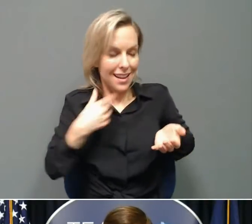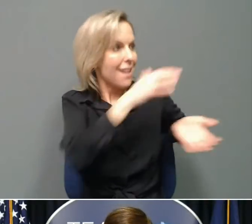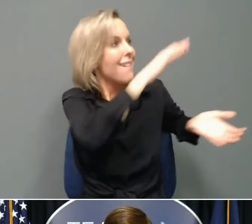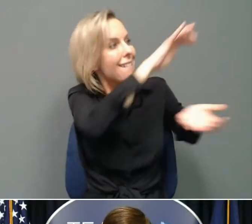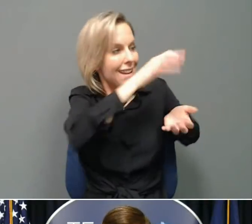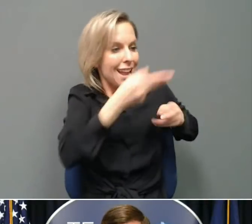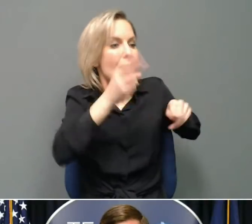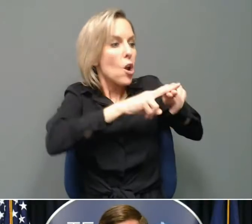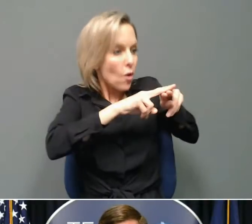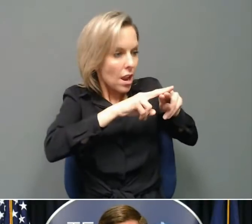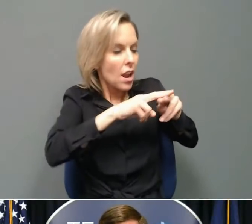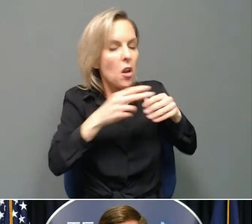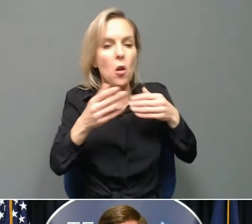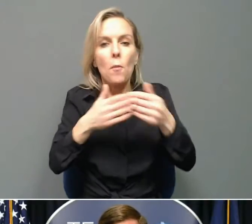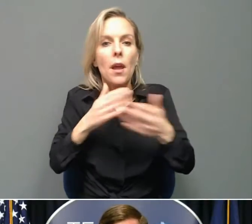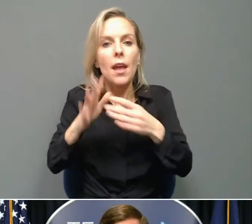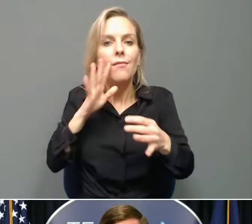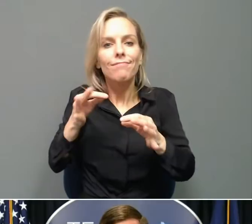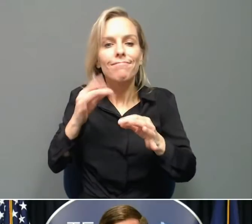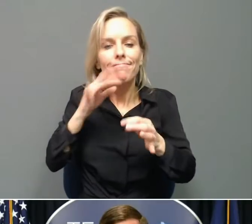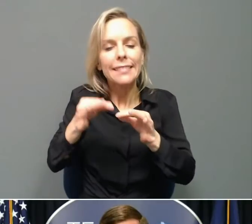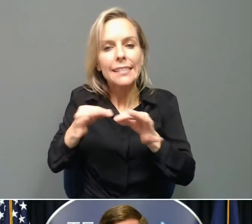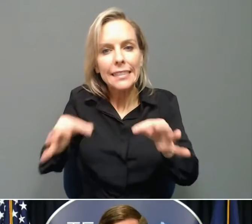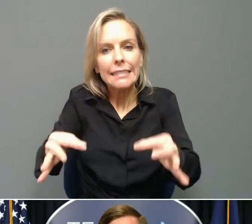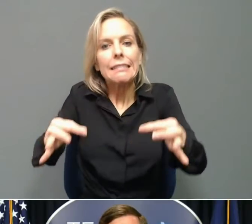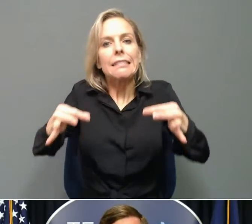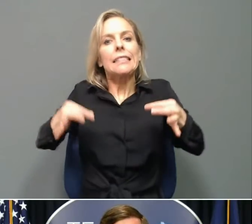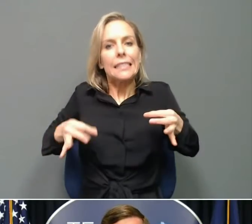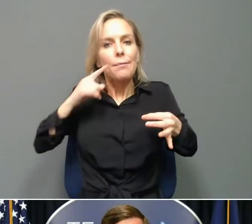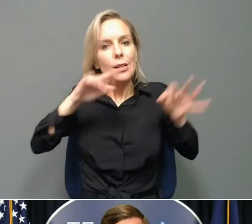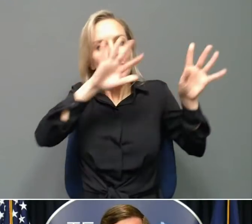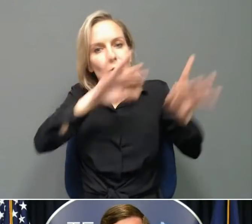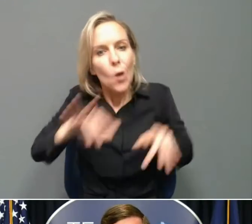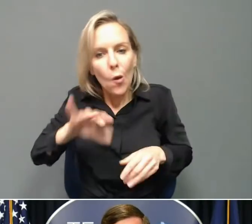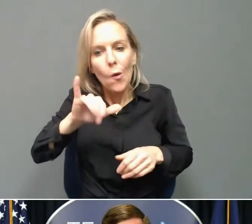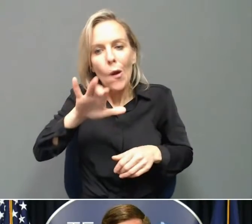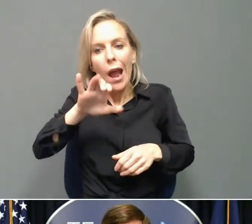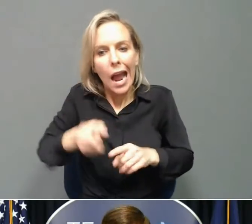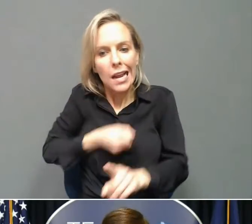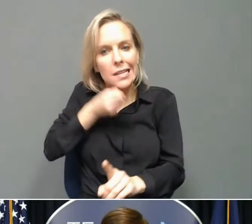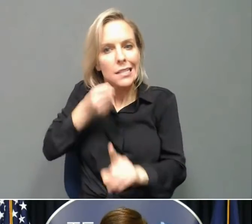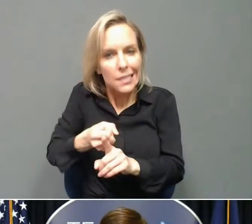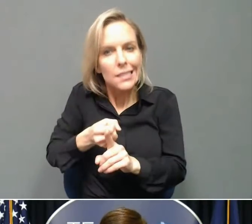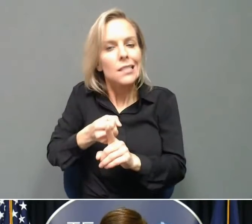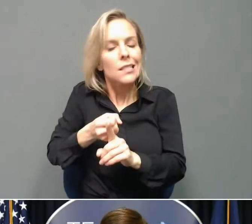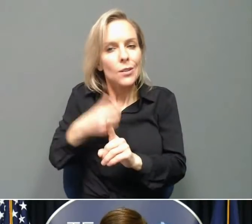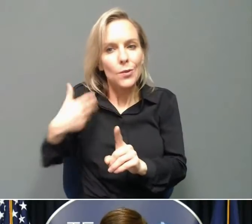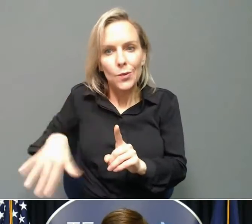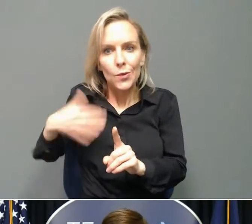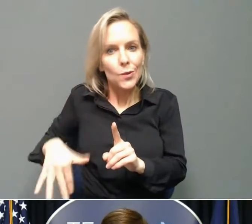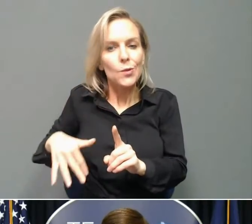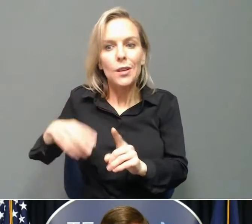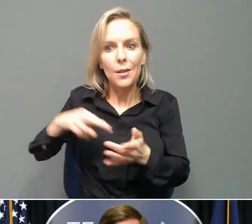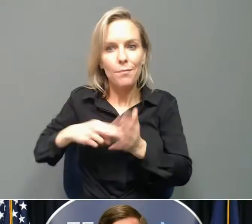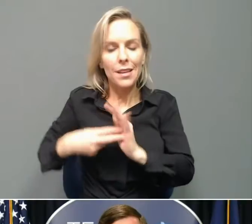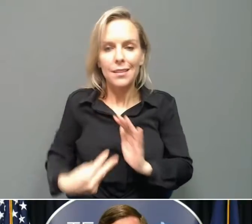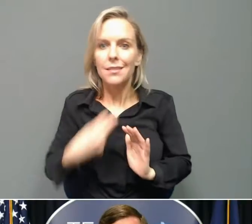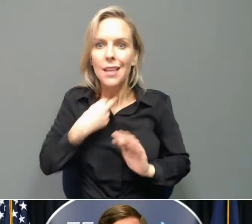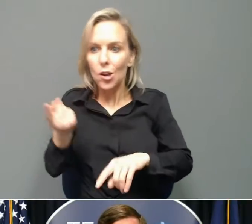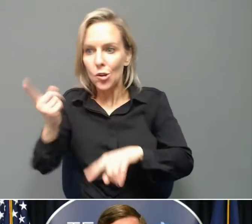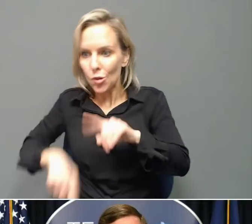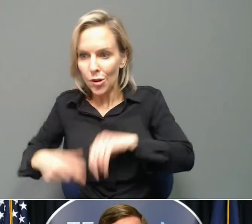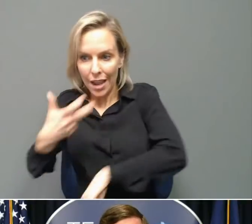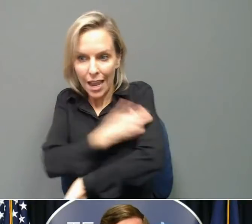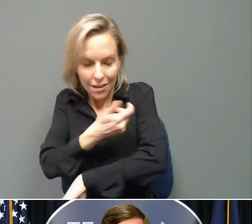all the snow and ice that gave us a bigger influx than we were able to vaccinate people in 1 week, and even with us only